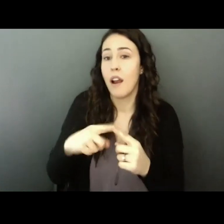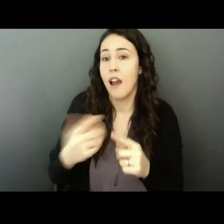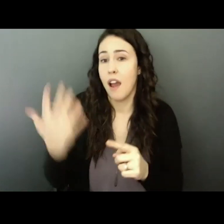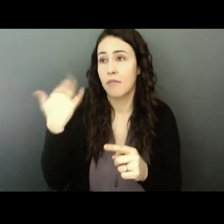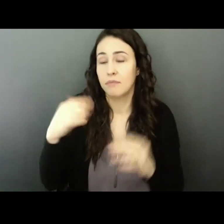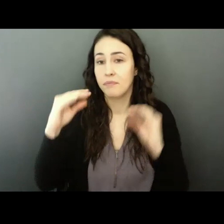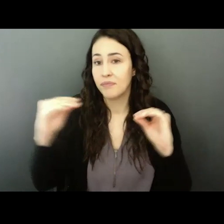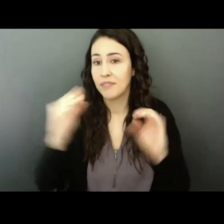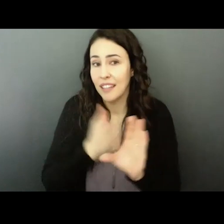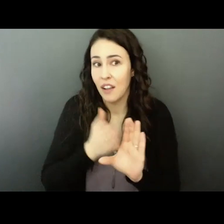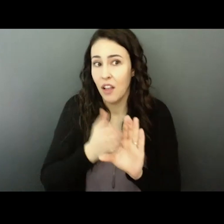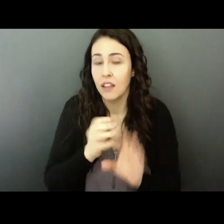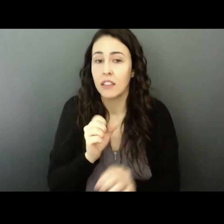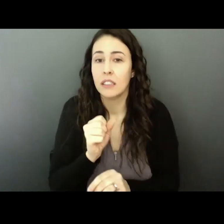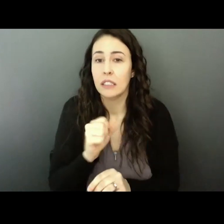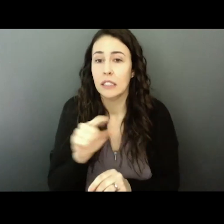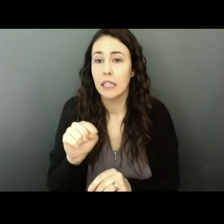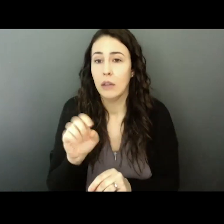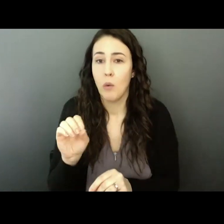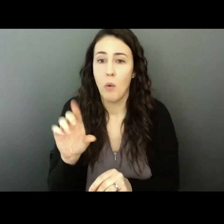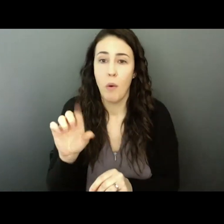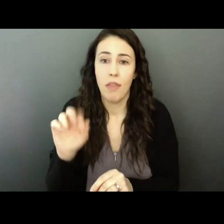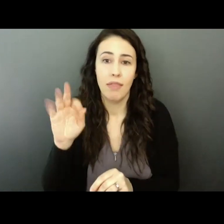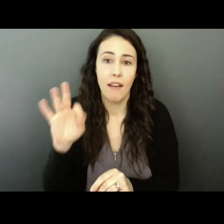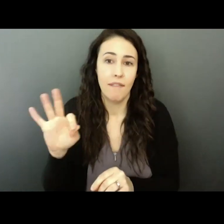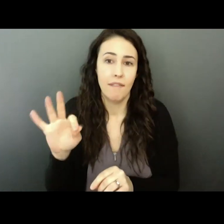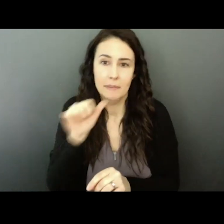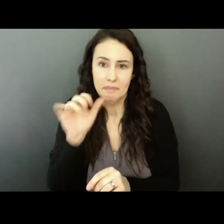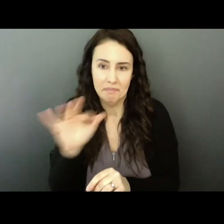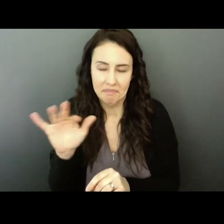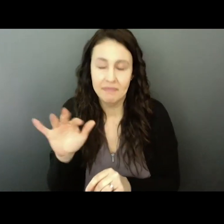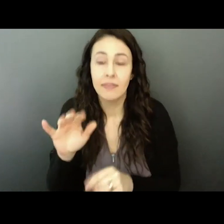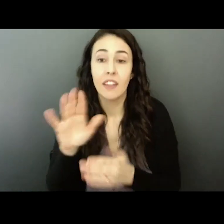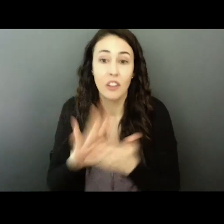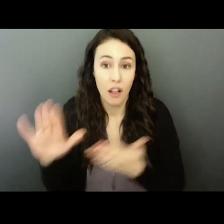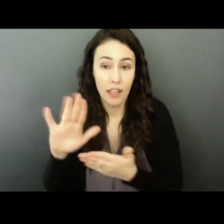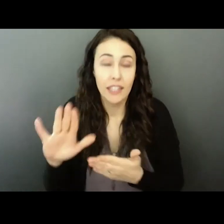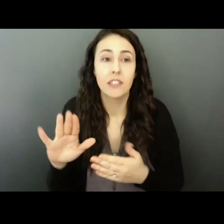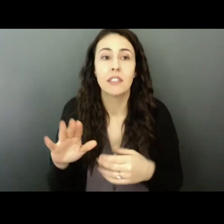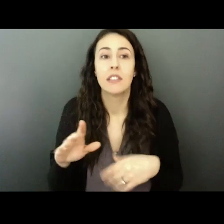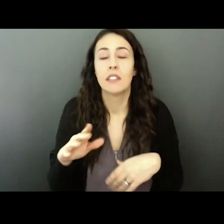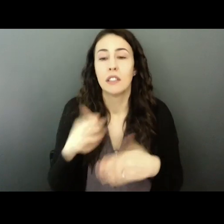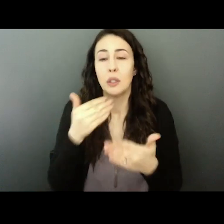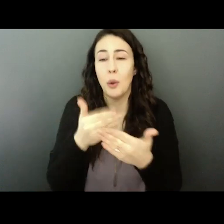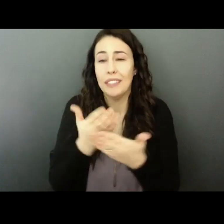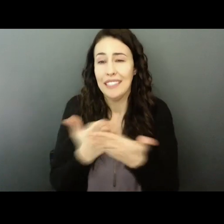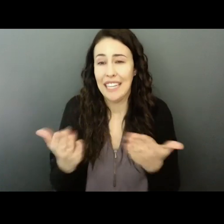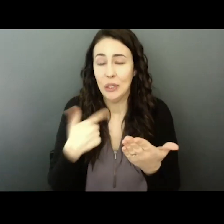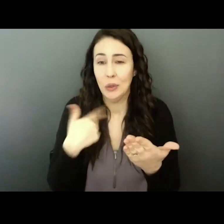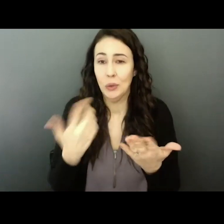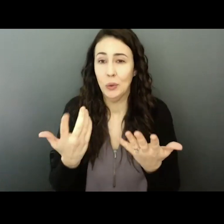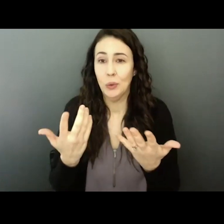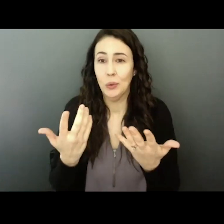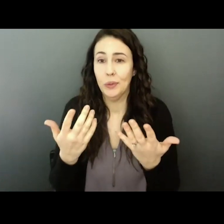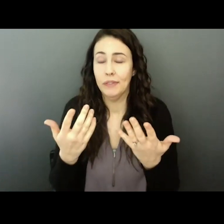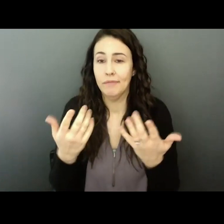St. Olaf College, the closest thing to aligning my course to whatever else was happening in the